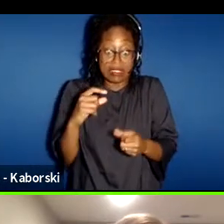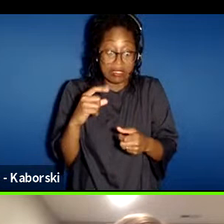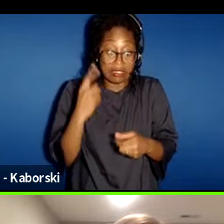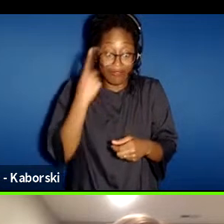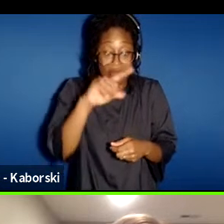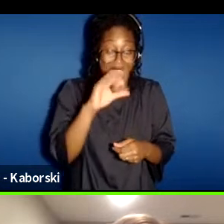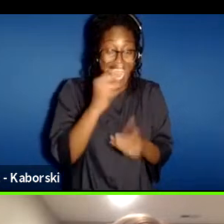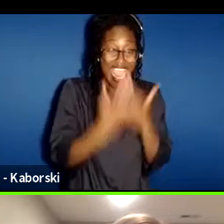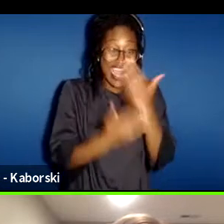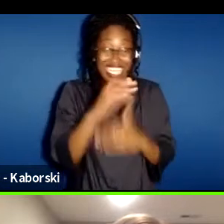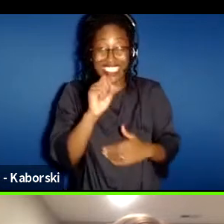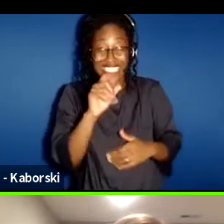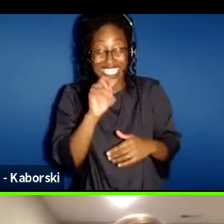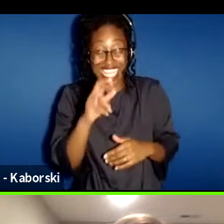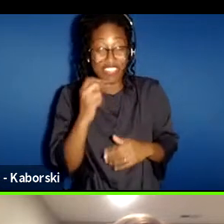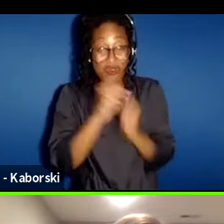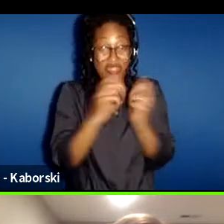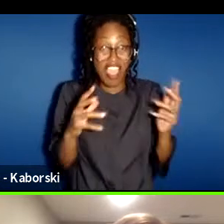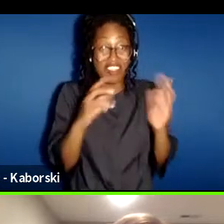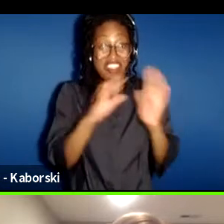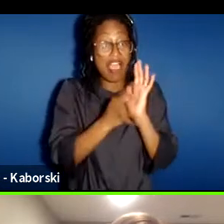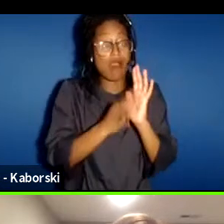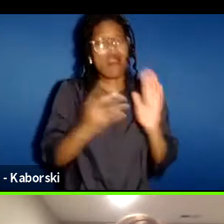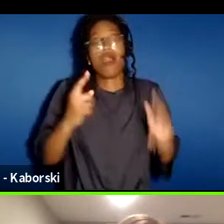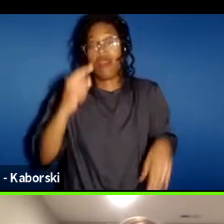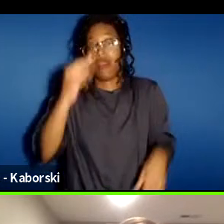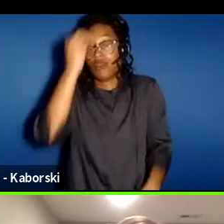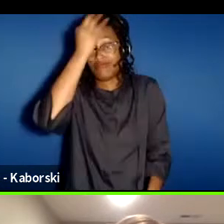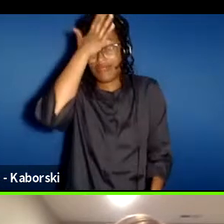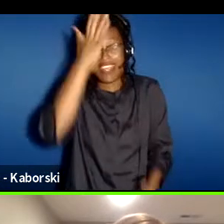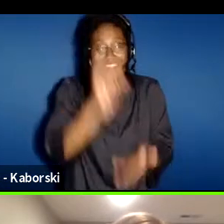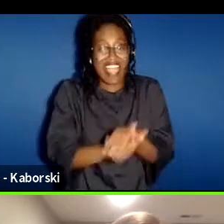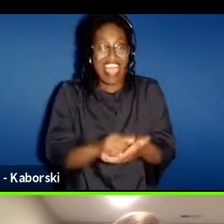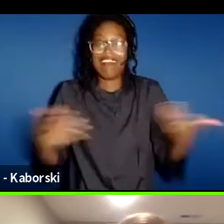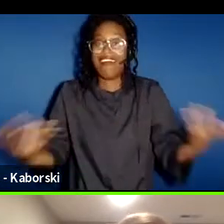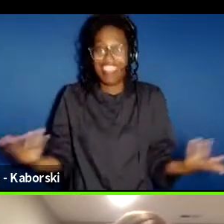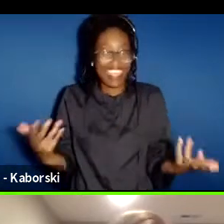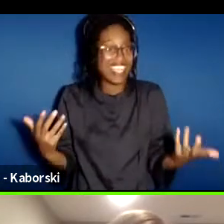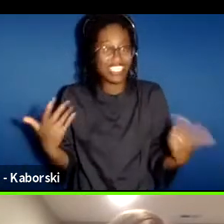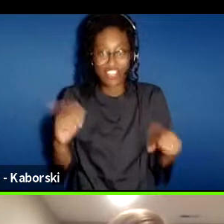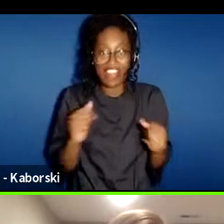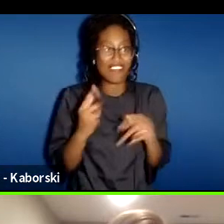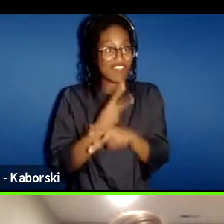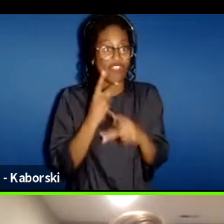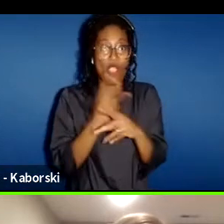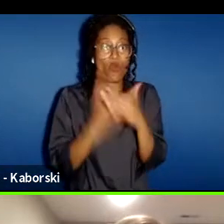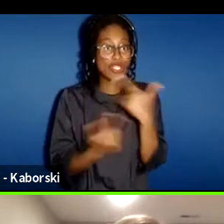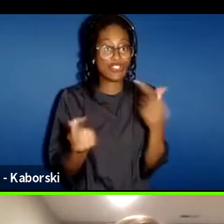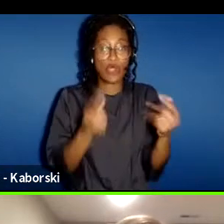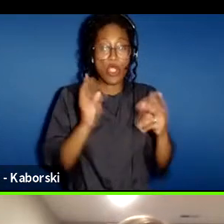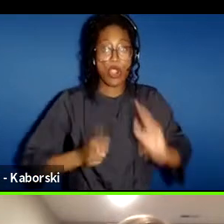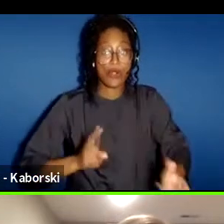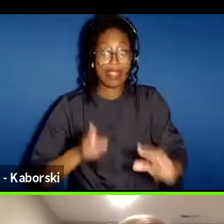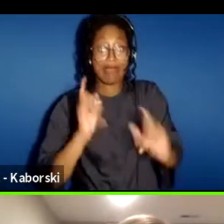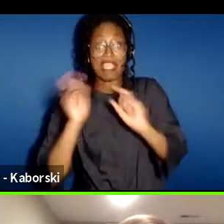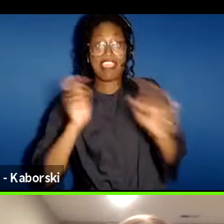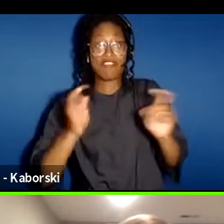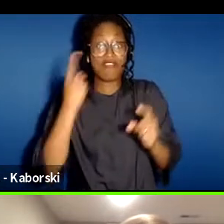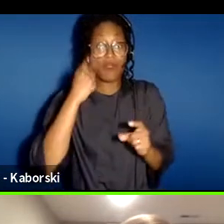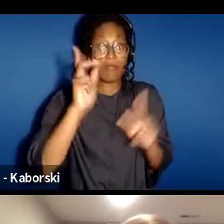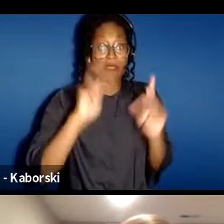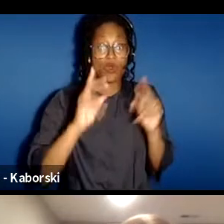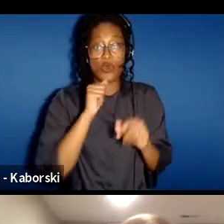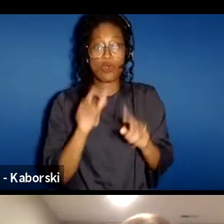a memory I will have for a very long time of Heaven Hill jumping on the knee, just like many other distilleries such as yours,